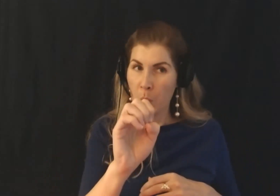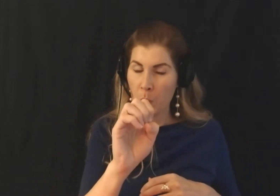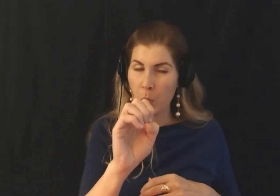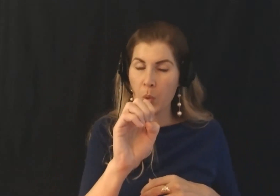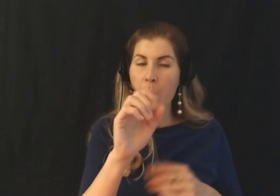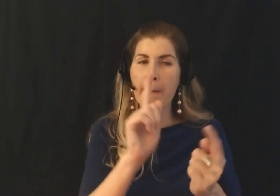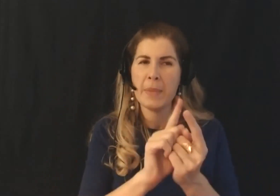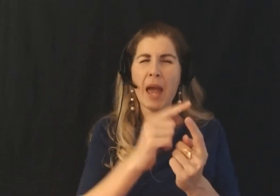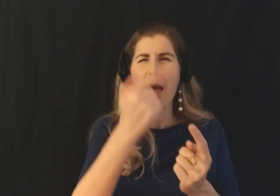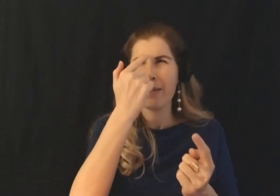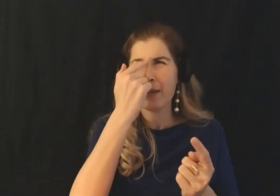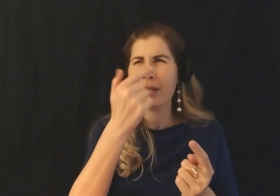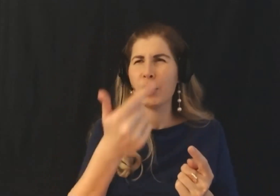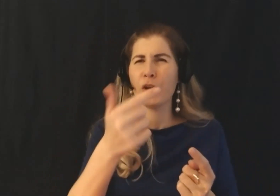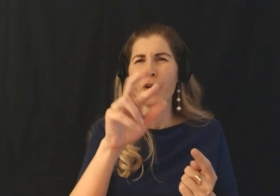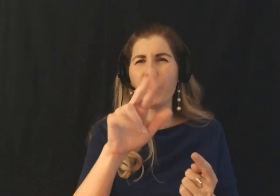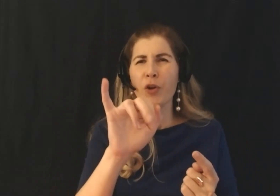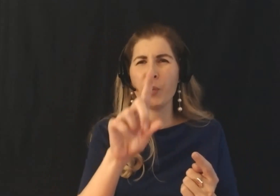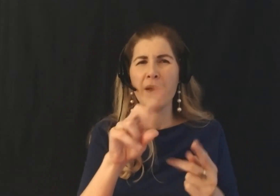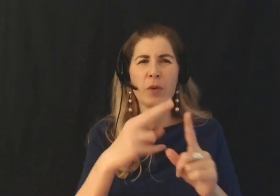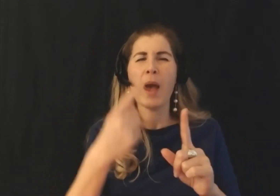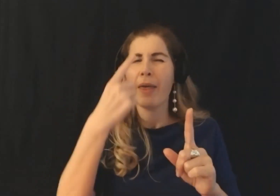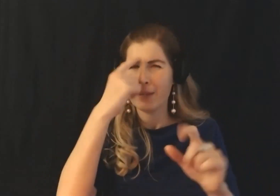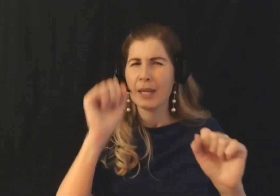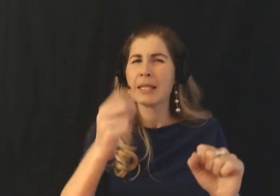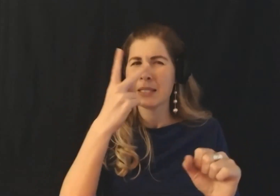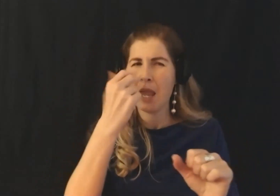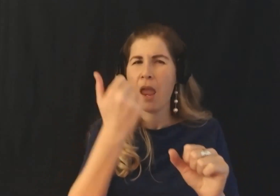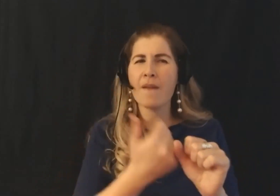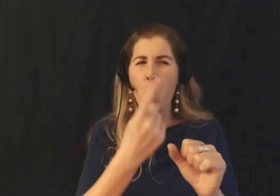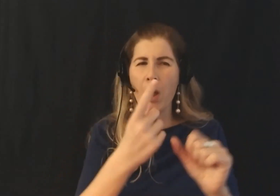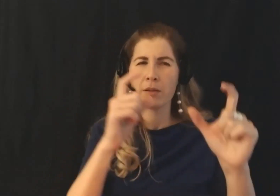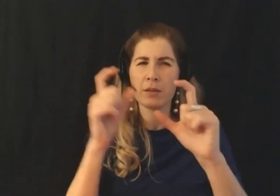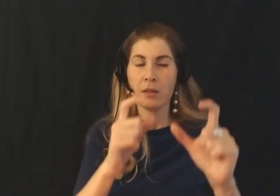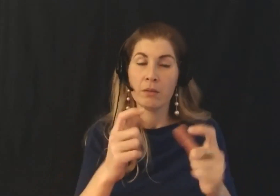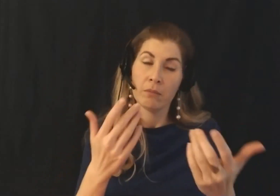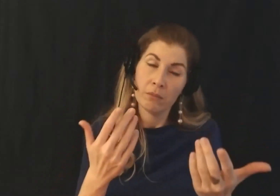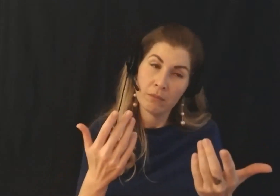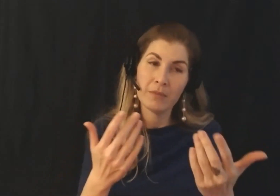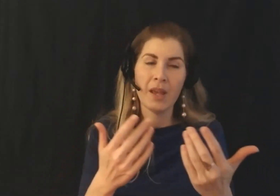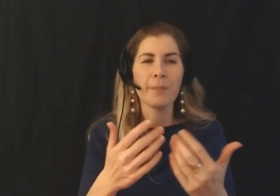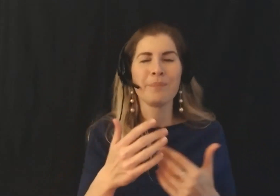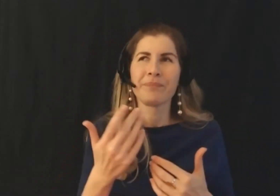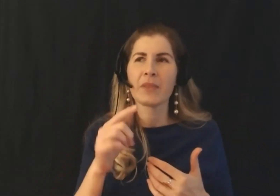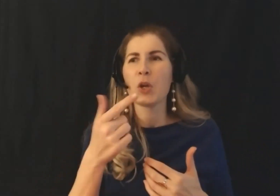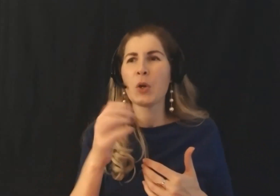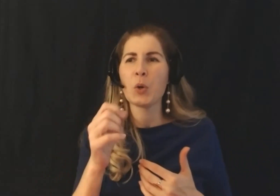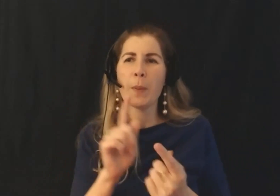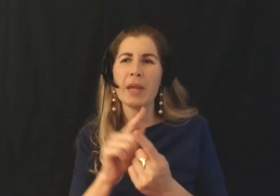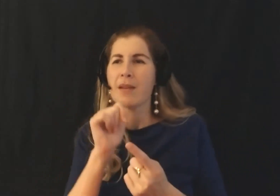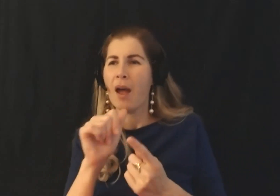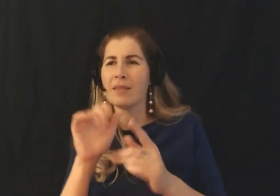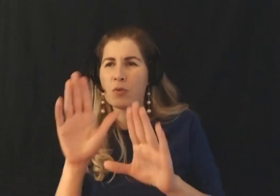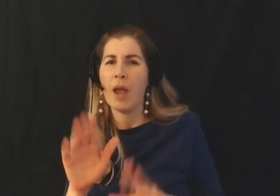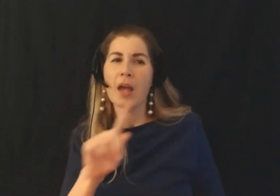do grid view, you can see everyone at once. So I don't know if it'd be easier for you to use Google Meet. It's not as great of a platform as Zoom. I found